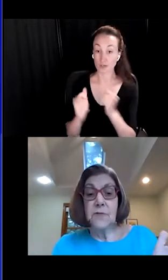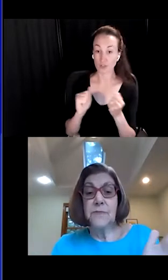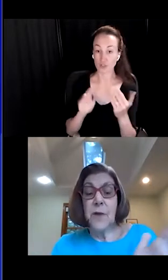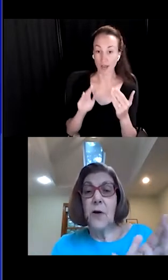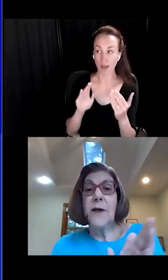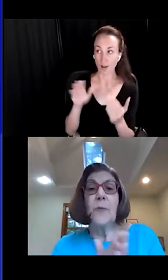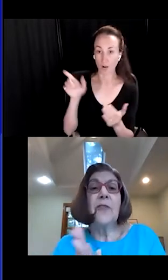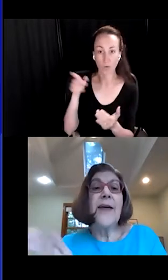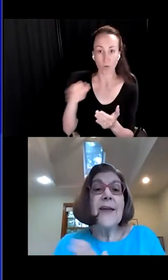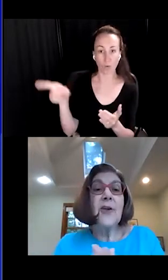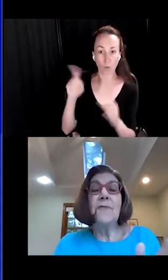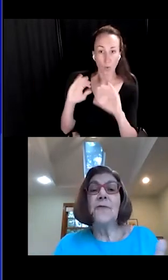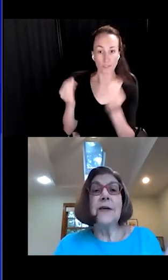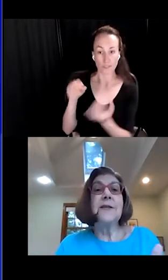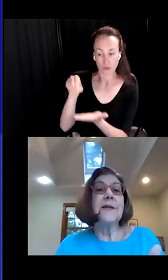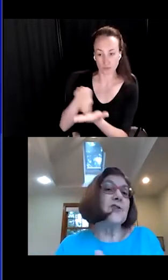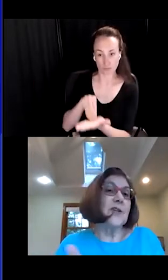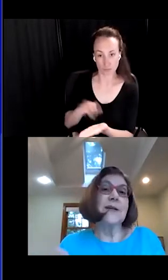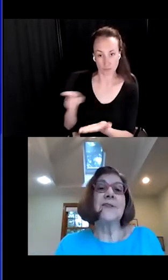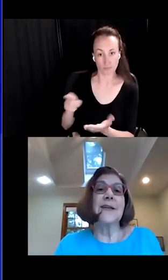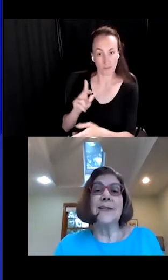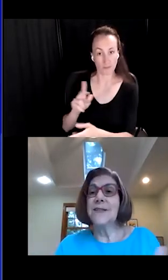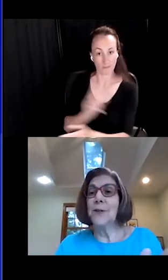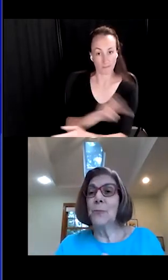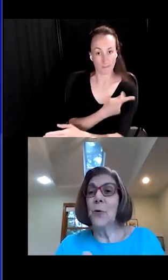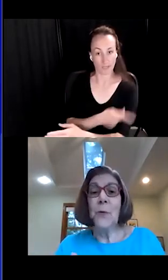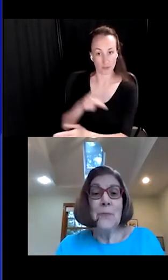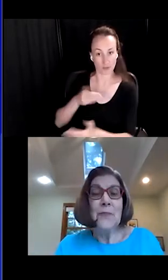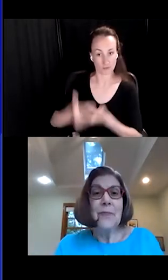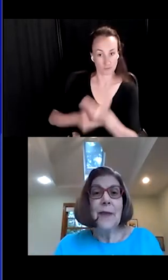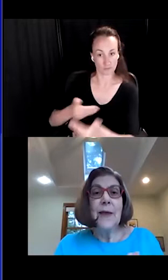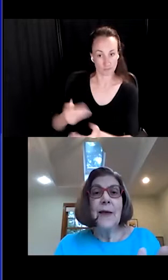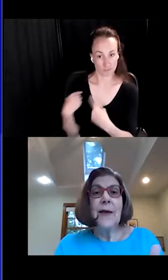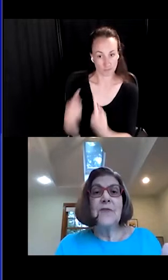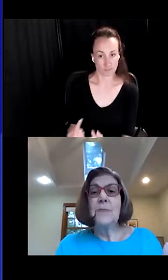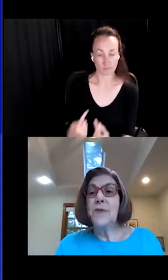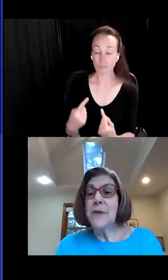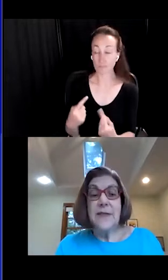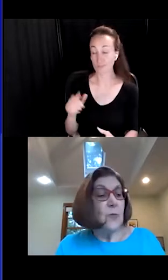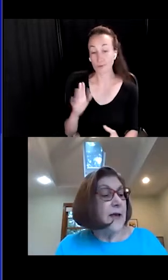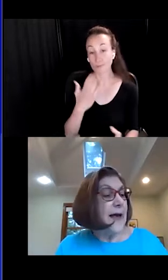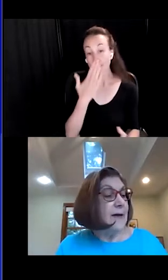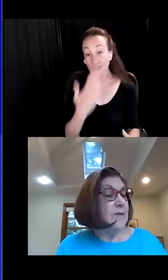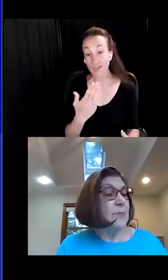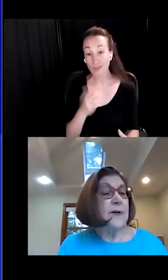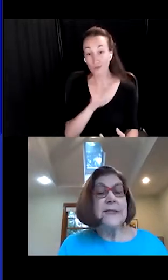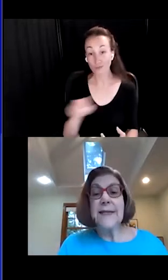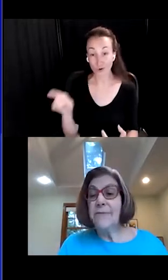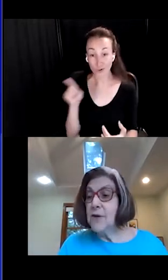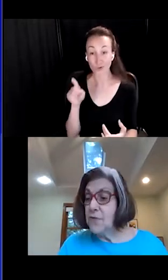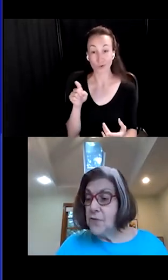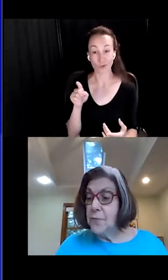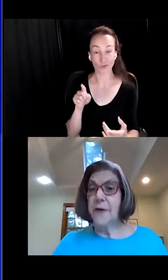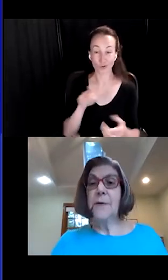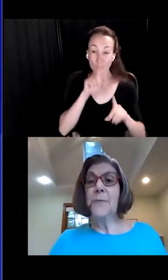code. Okay, well, thank you for indulging us in this little poll. Seems to me that we have a pretty